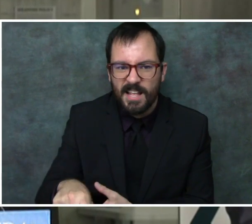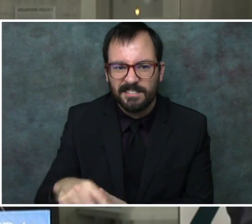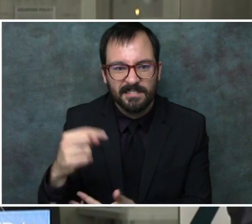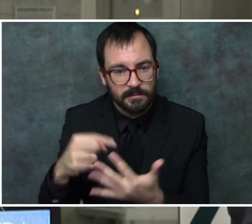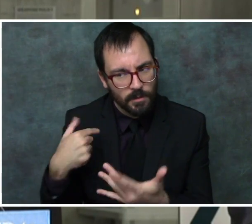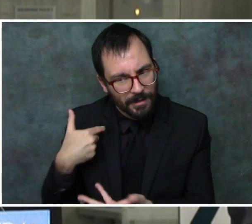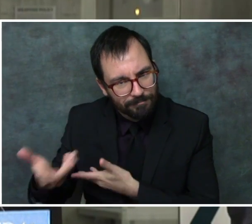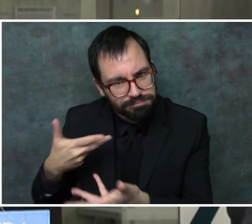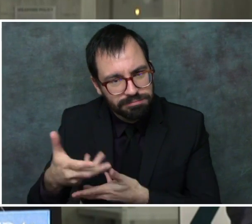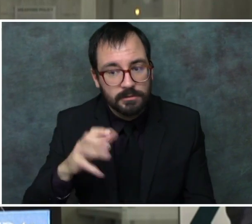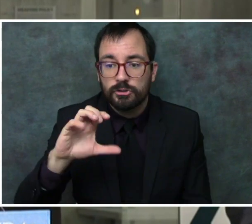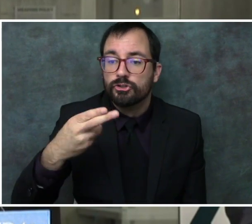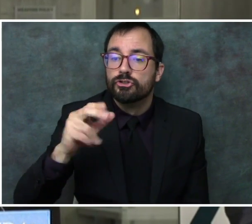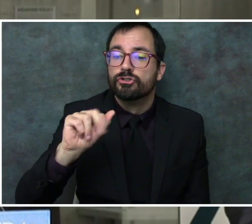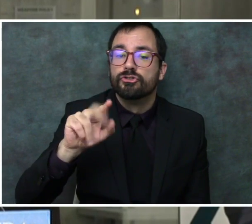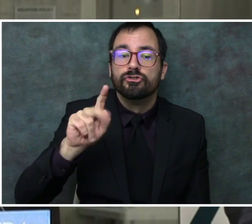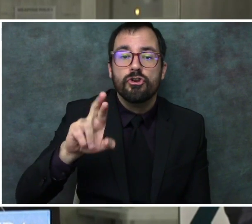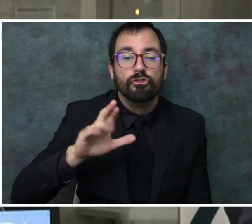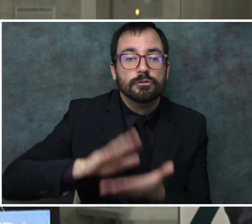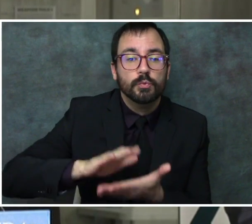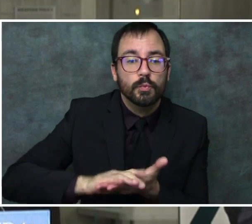week, and they're looking at the data.